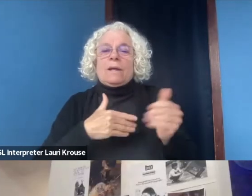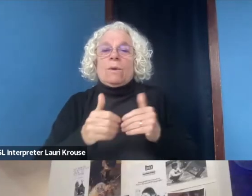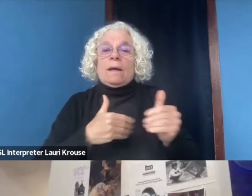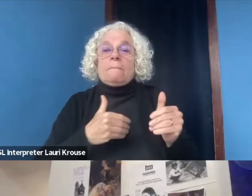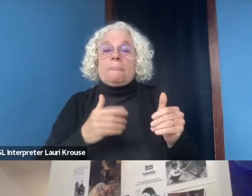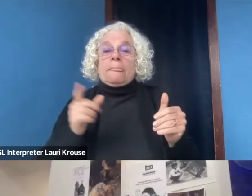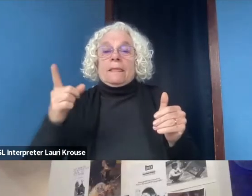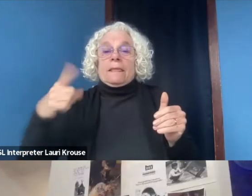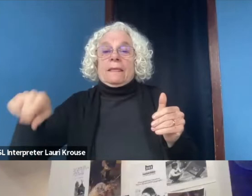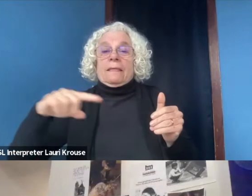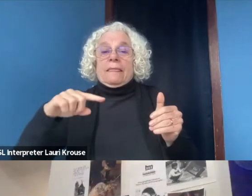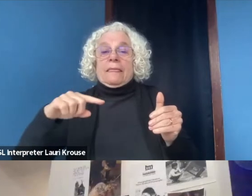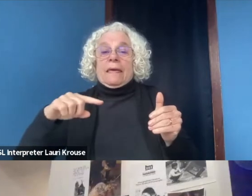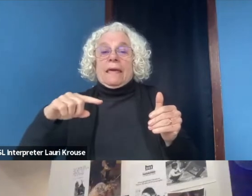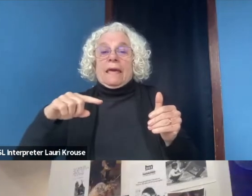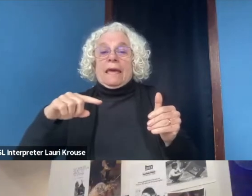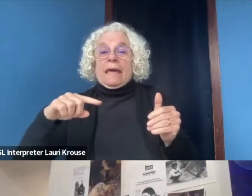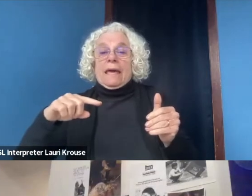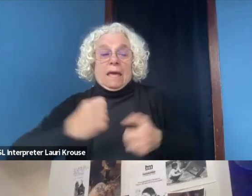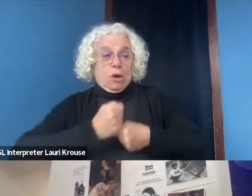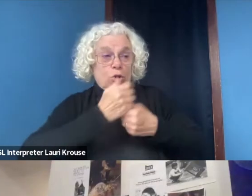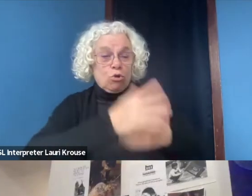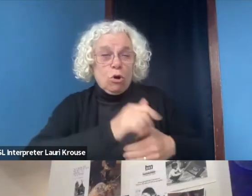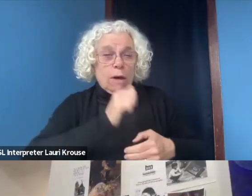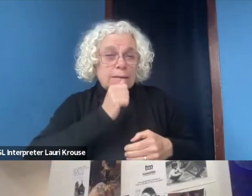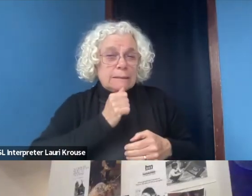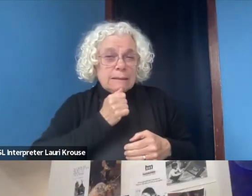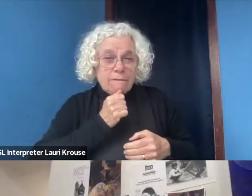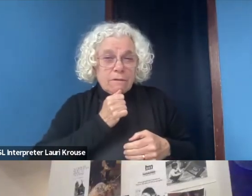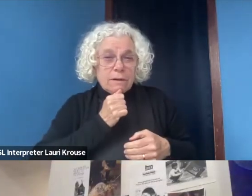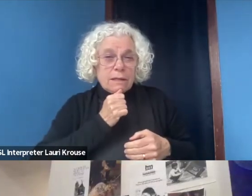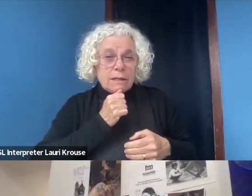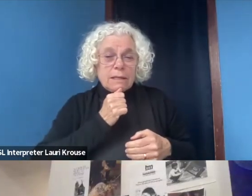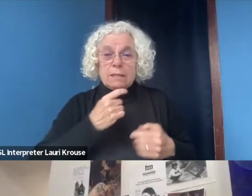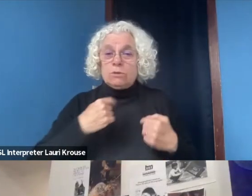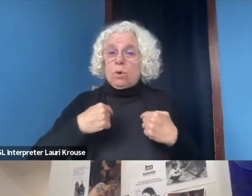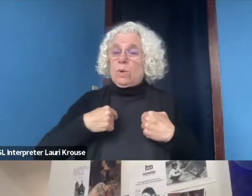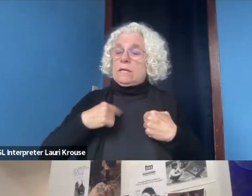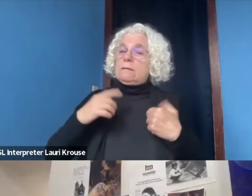Even though we have had to suffer the consequences of